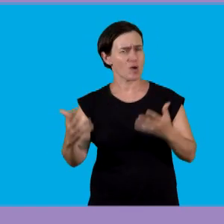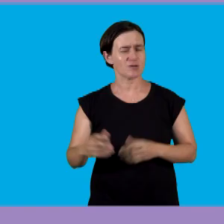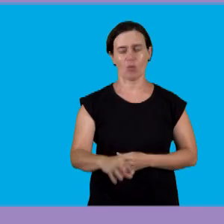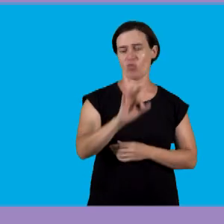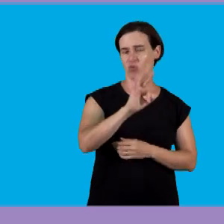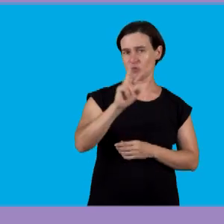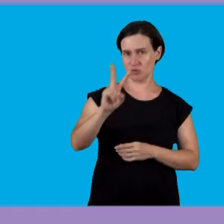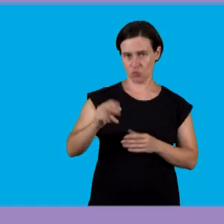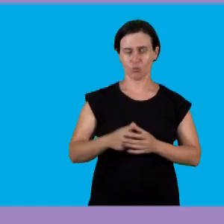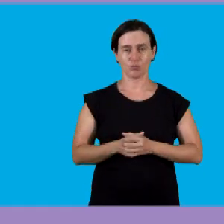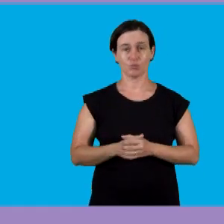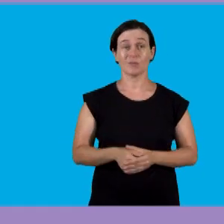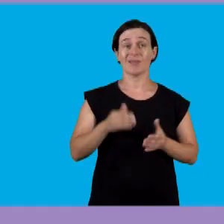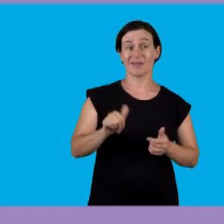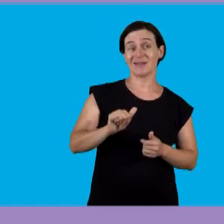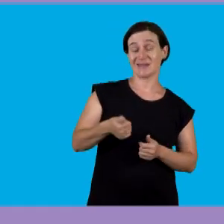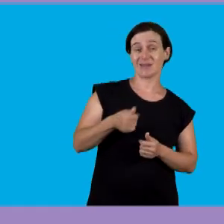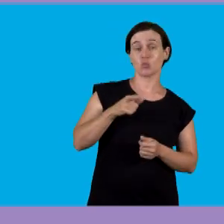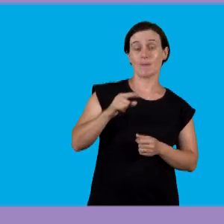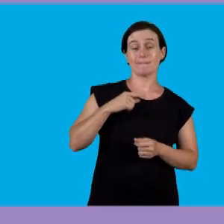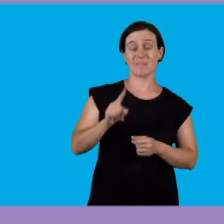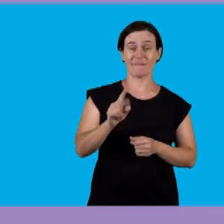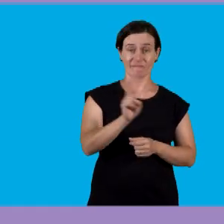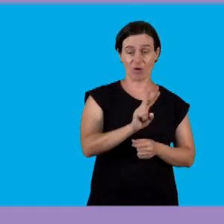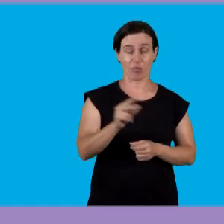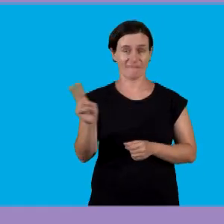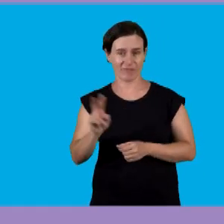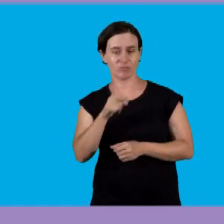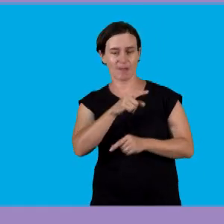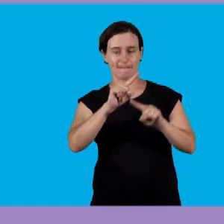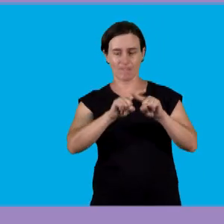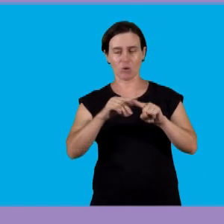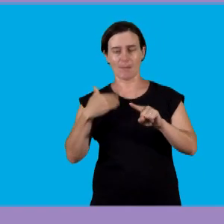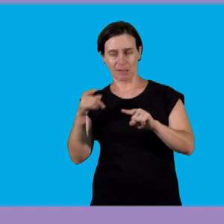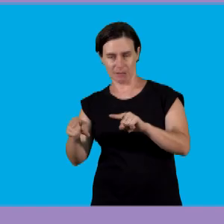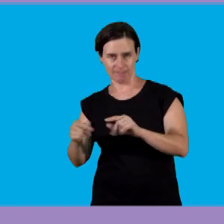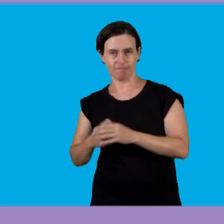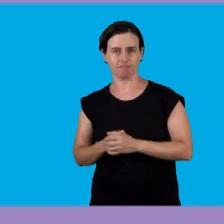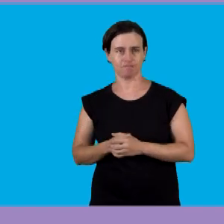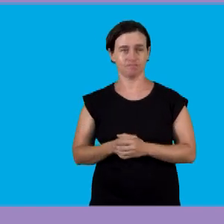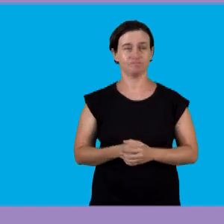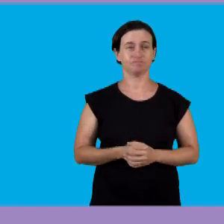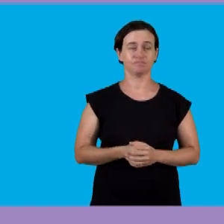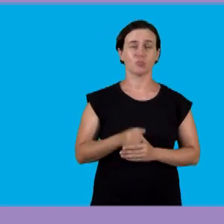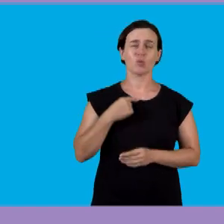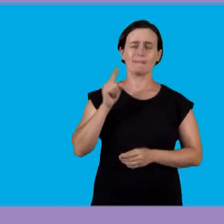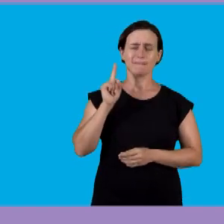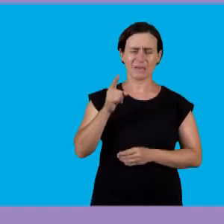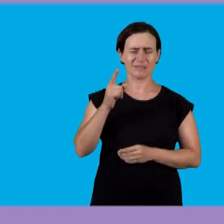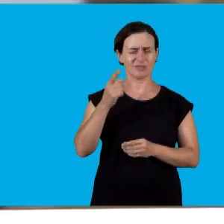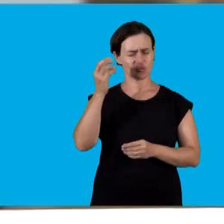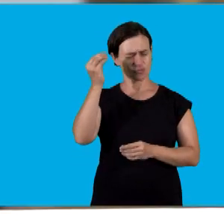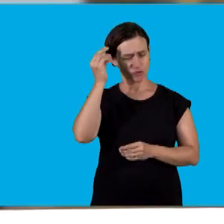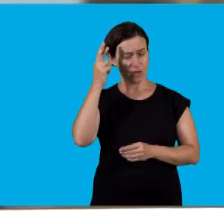32. Then we are going to multiply the variables together. Keep in mind those